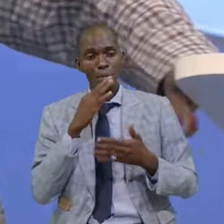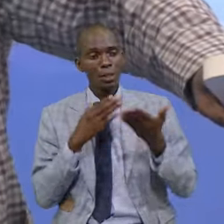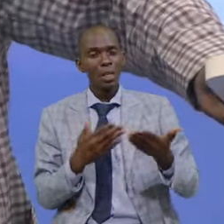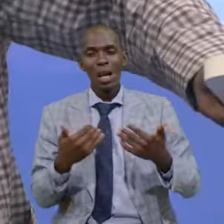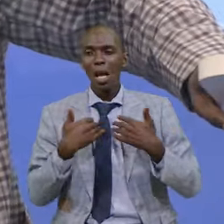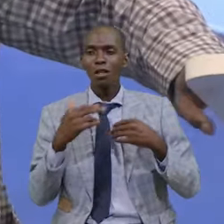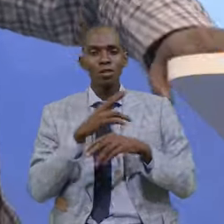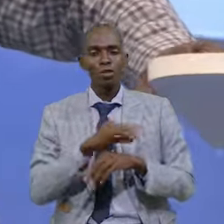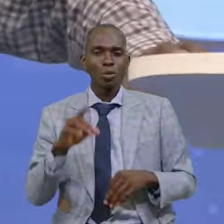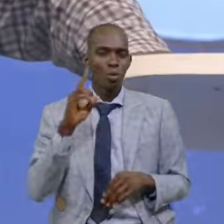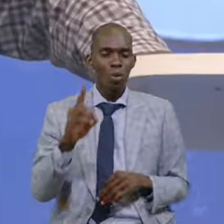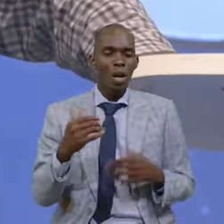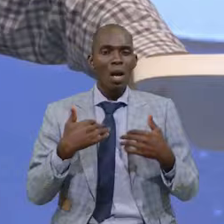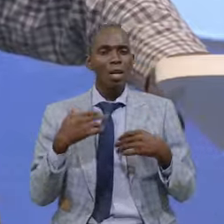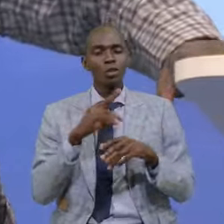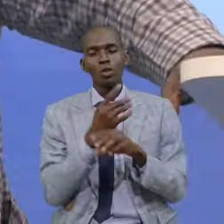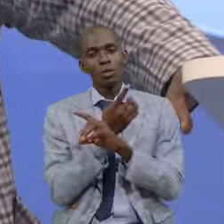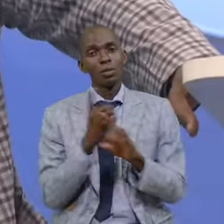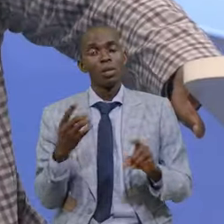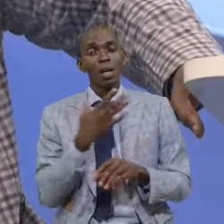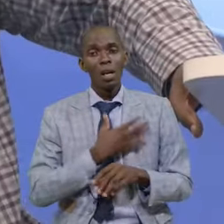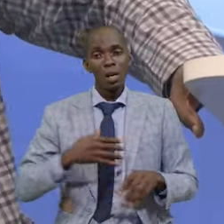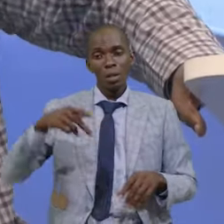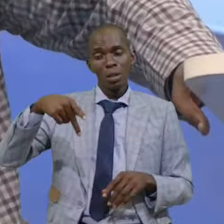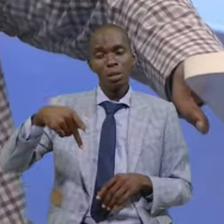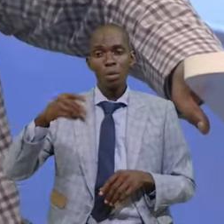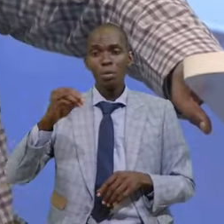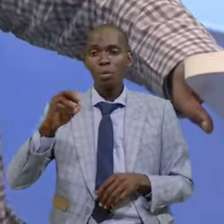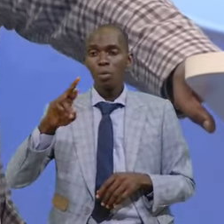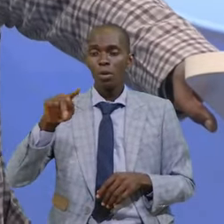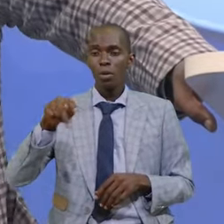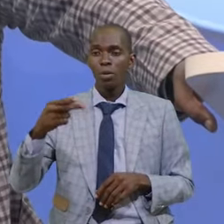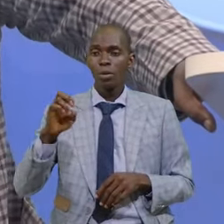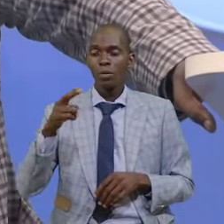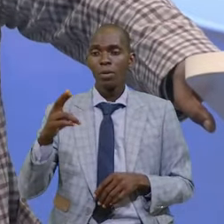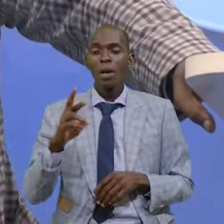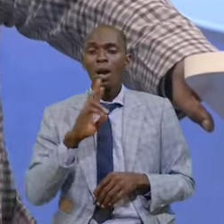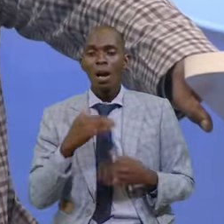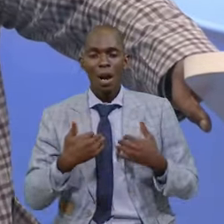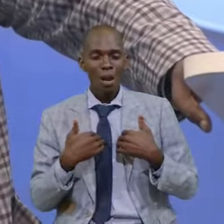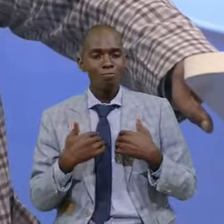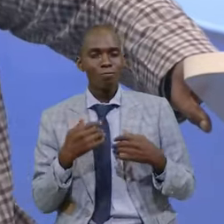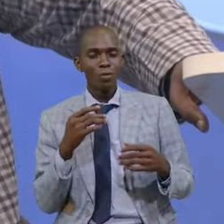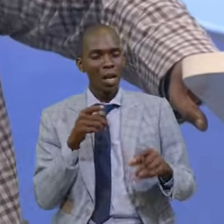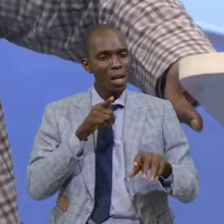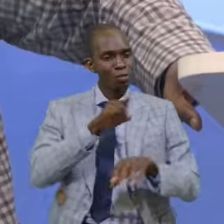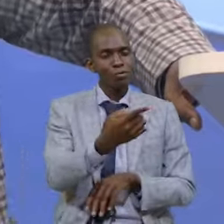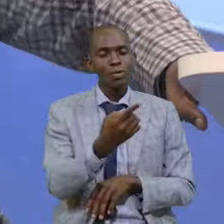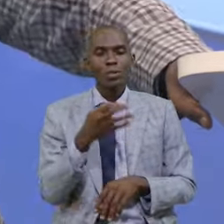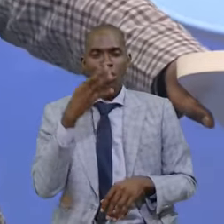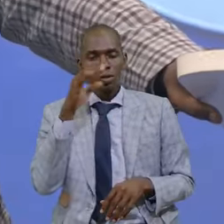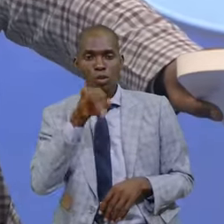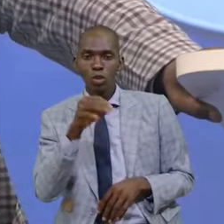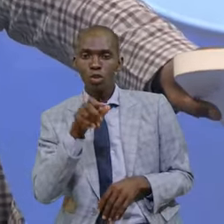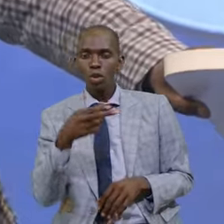no deliverer. And Potiphar had accused him of something, and he was there. He